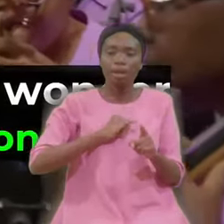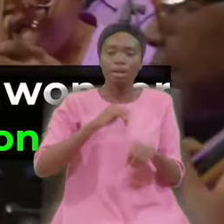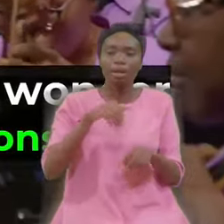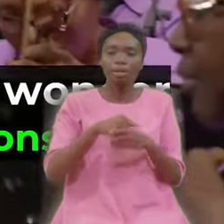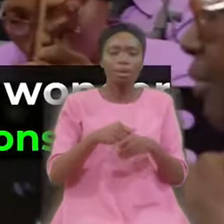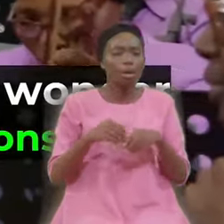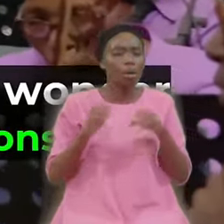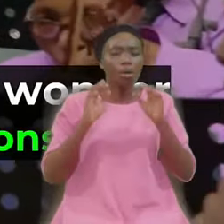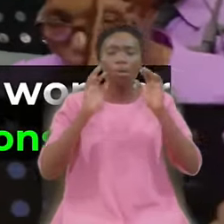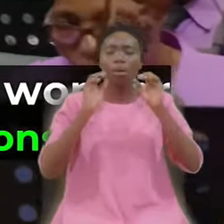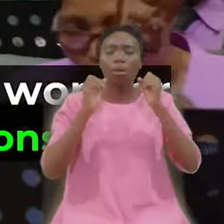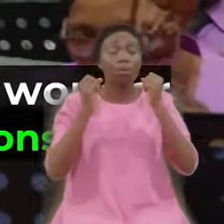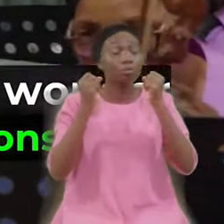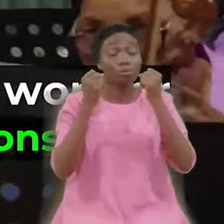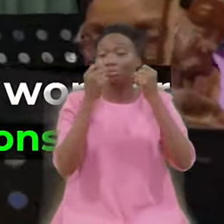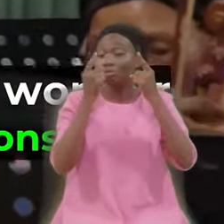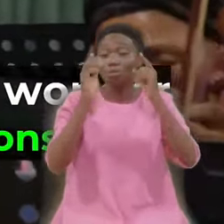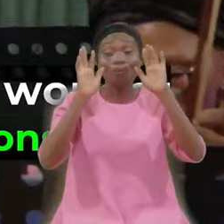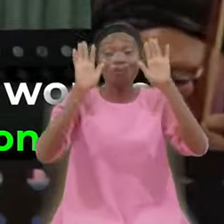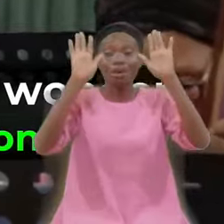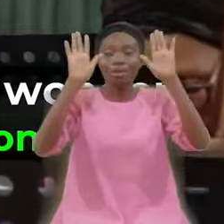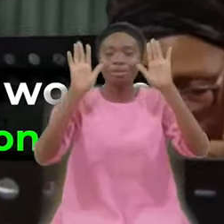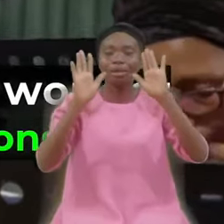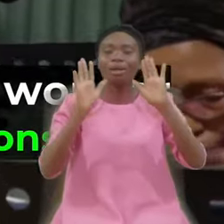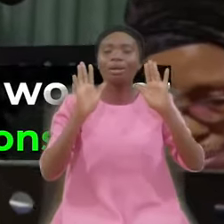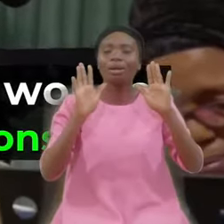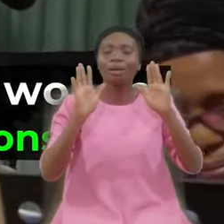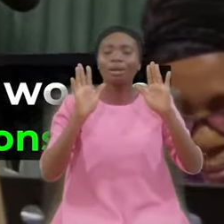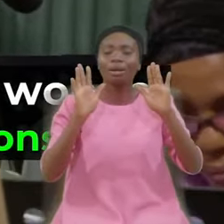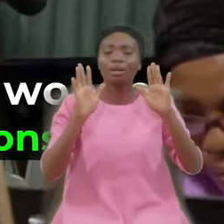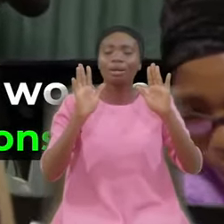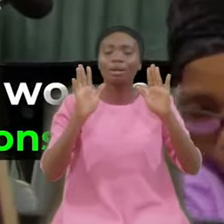I know some wonder,